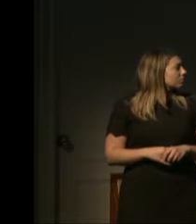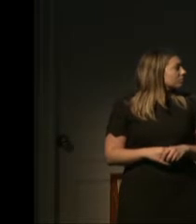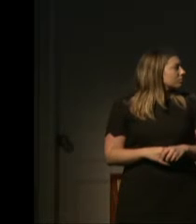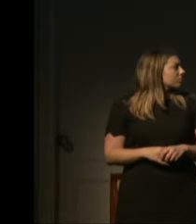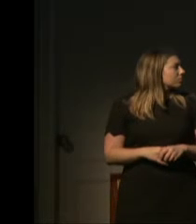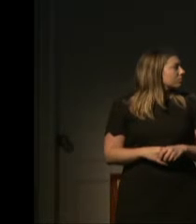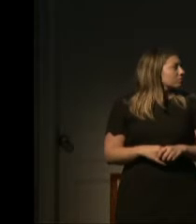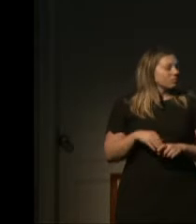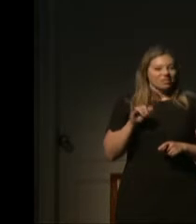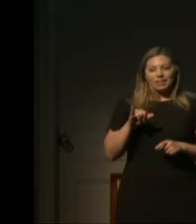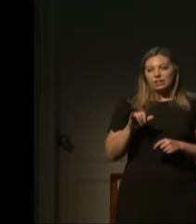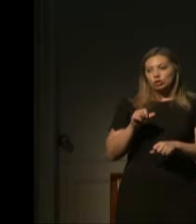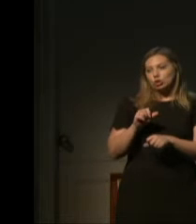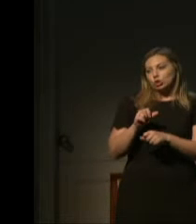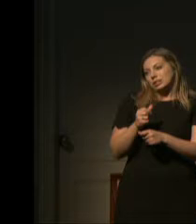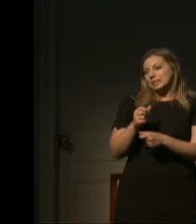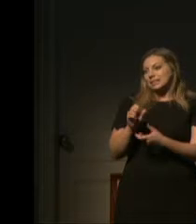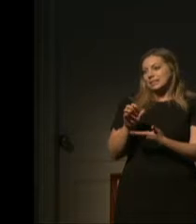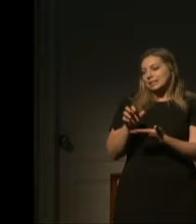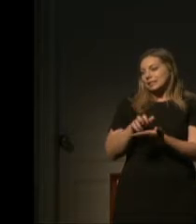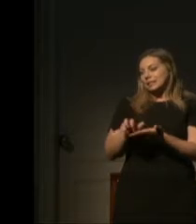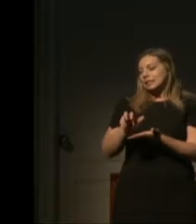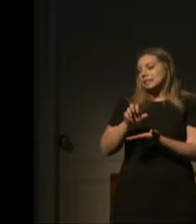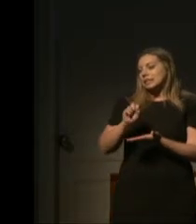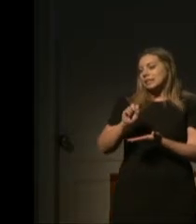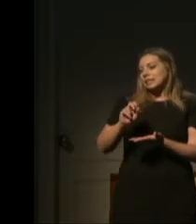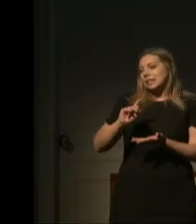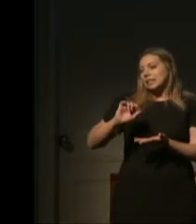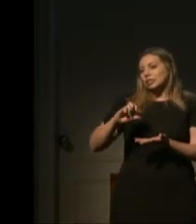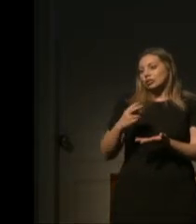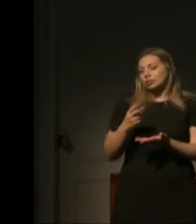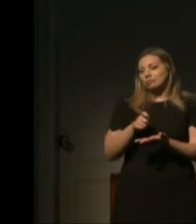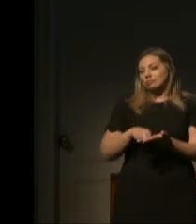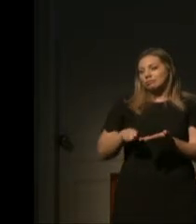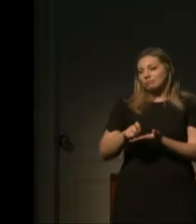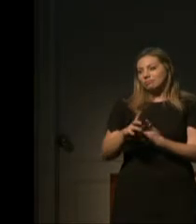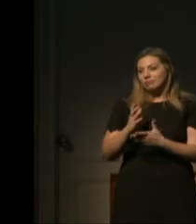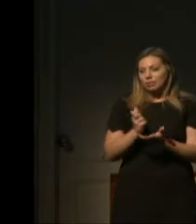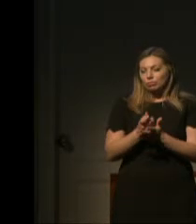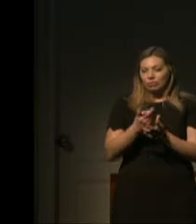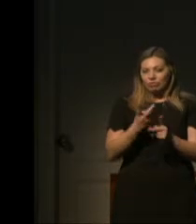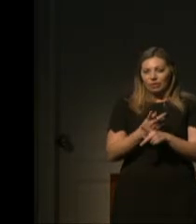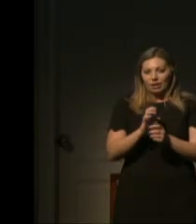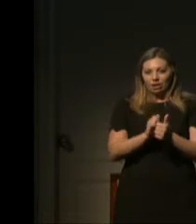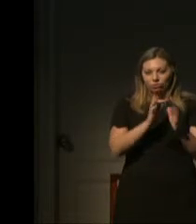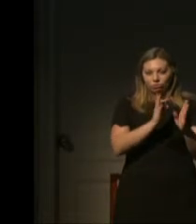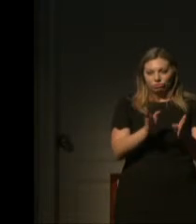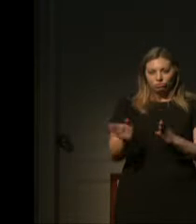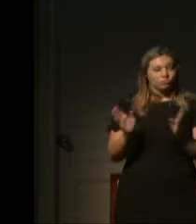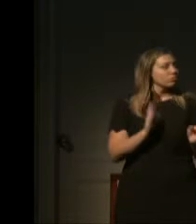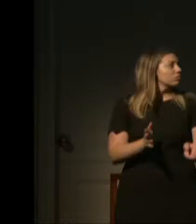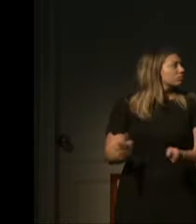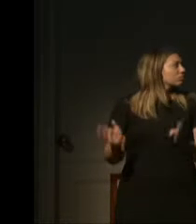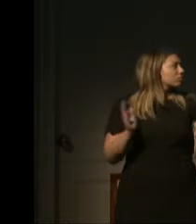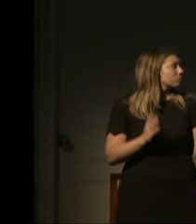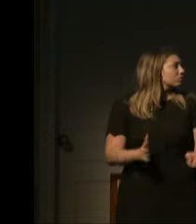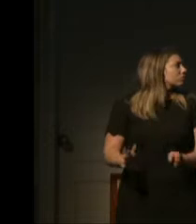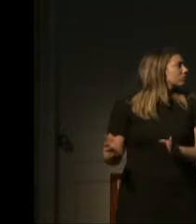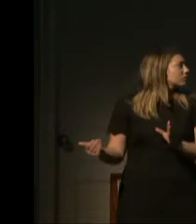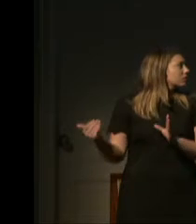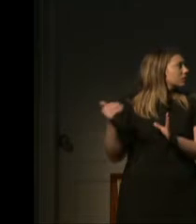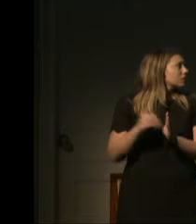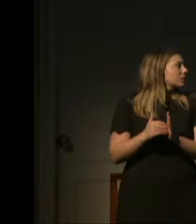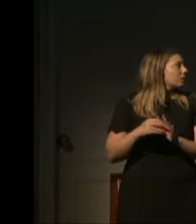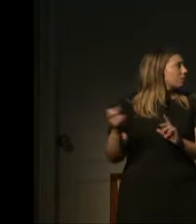This is a working sketch, which gives you an idea of how the works of art are ordered. This, again, goes back to